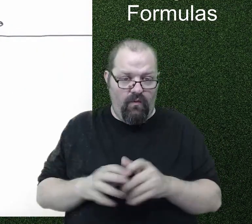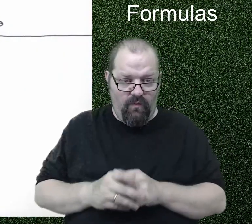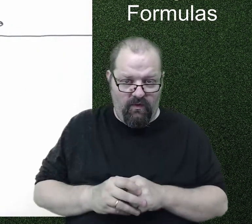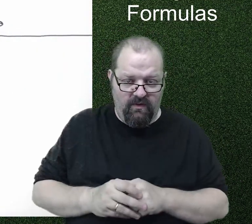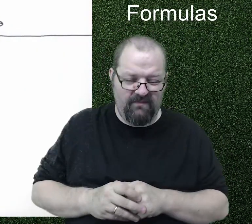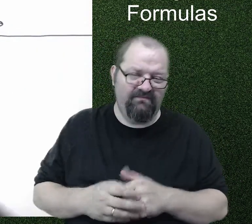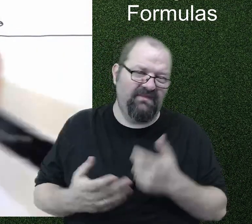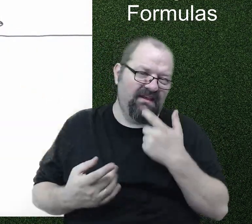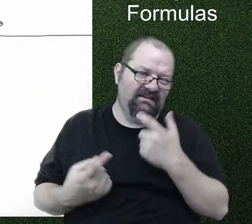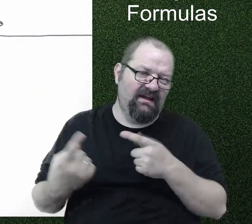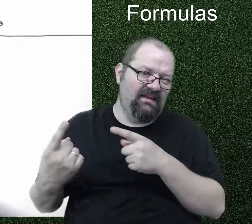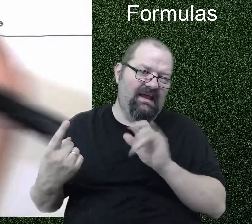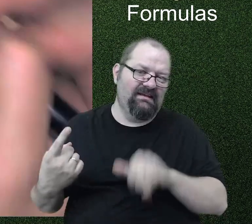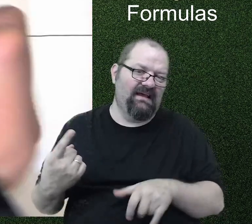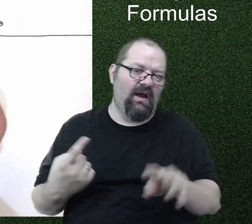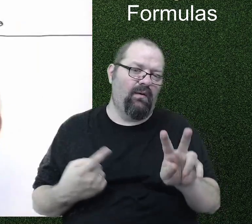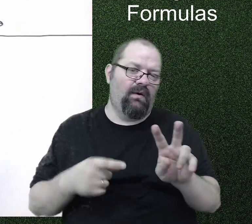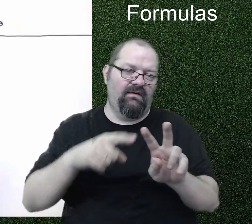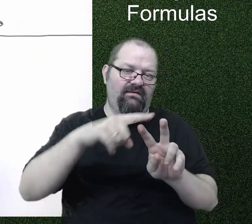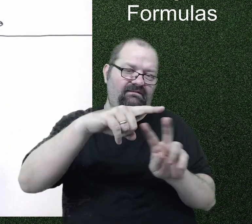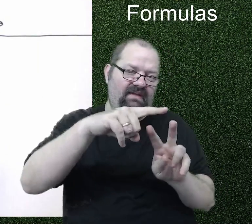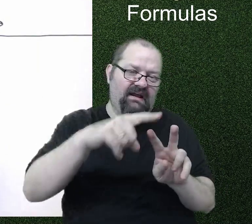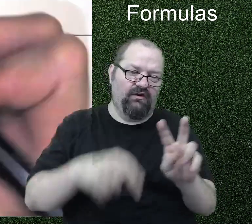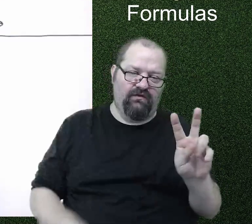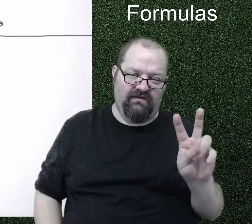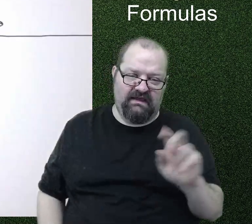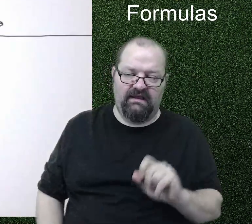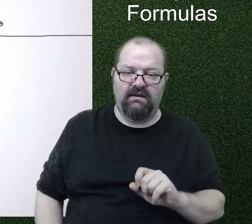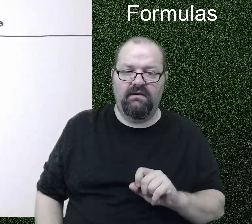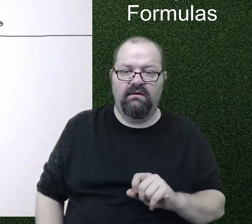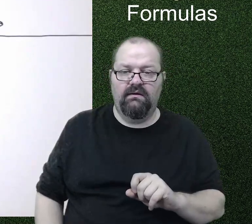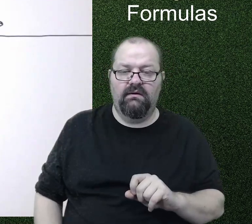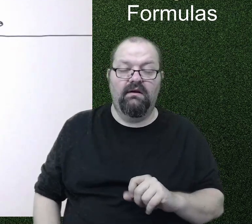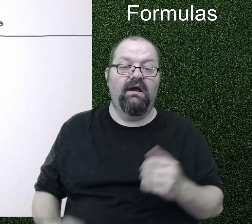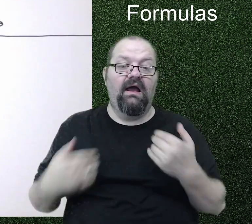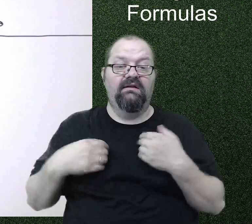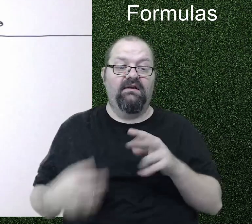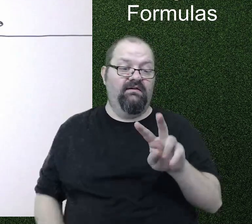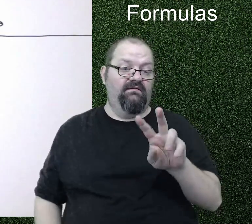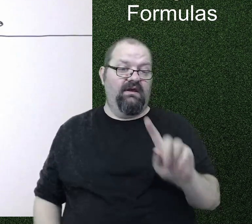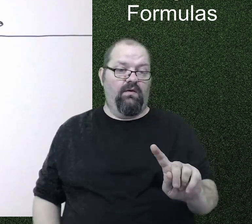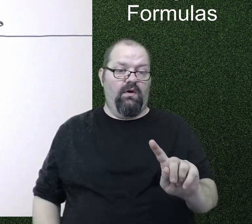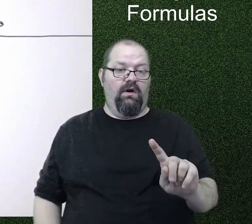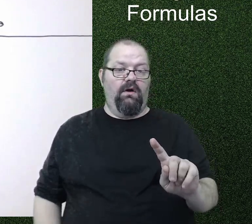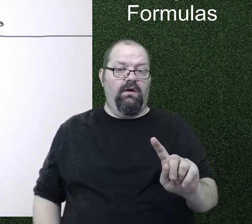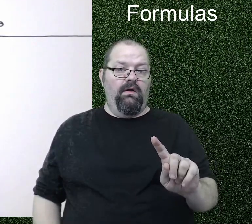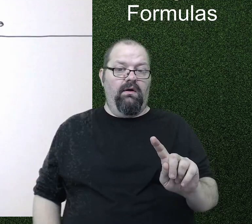so let's say this is our vector v, and it has components v1,